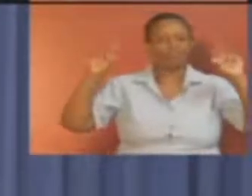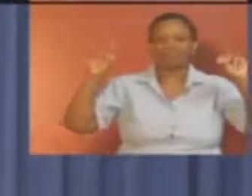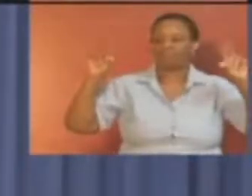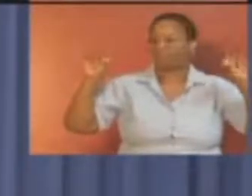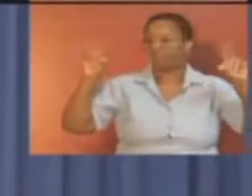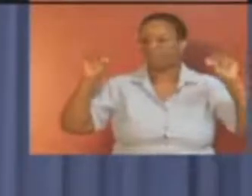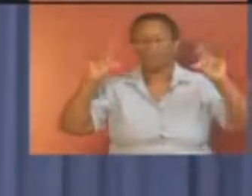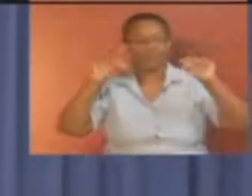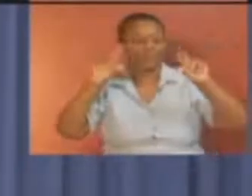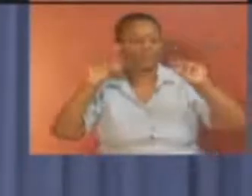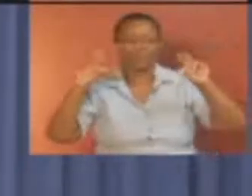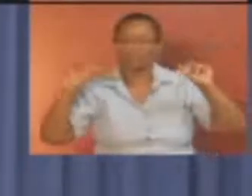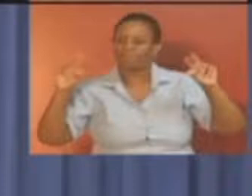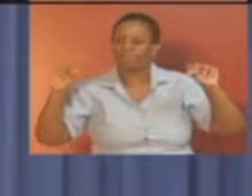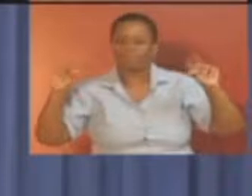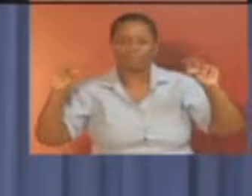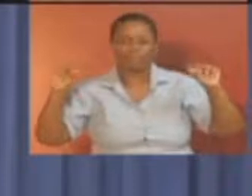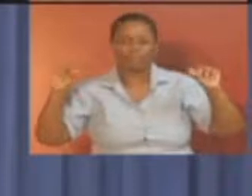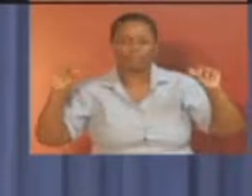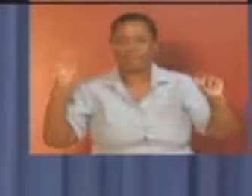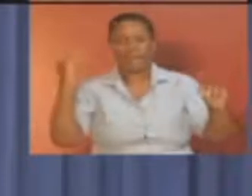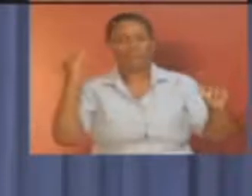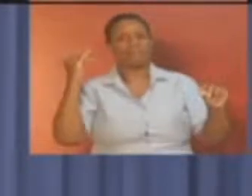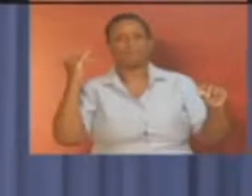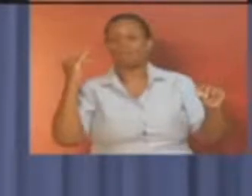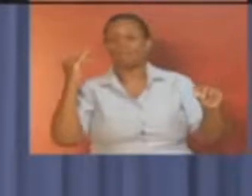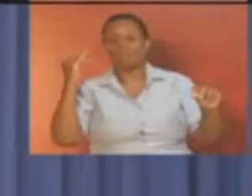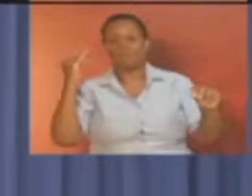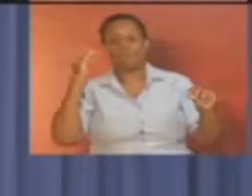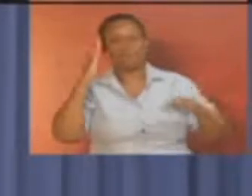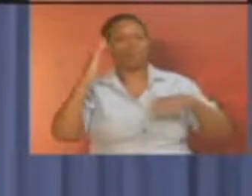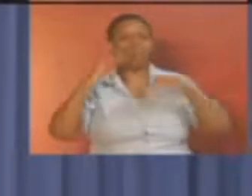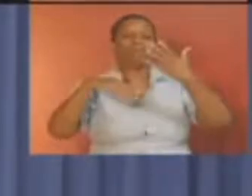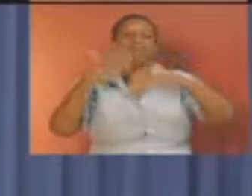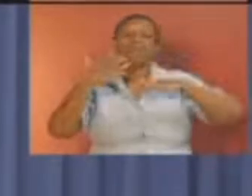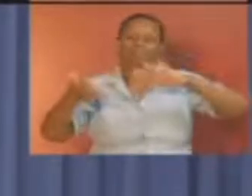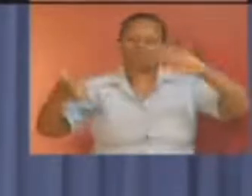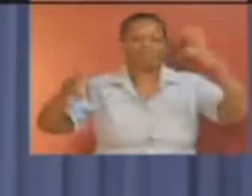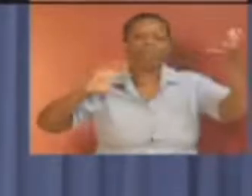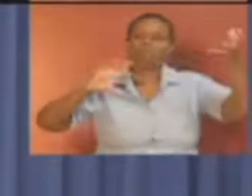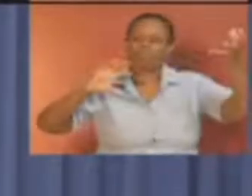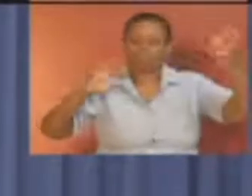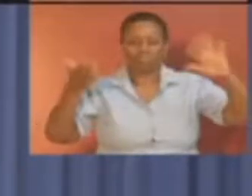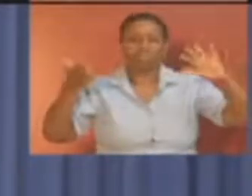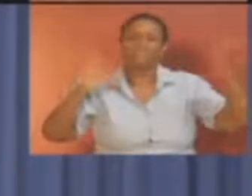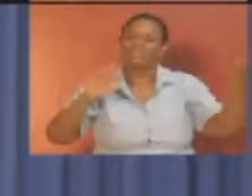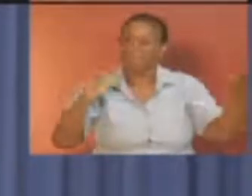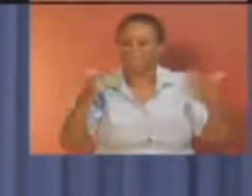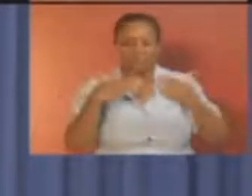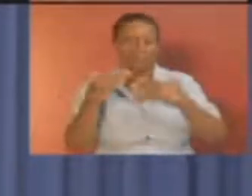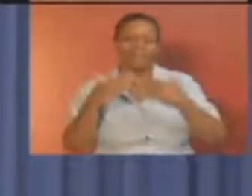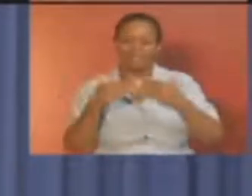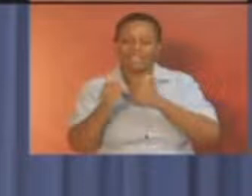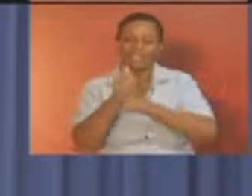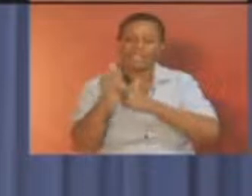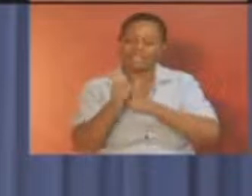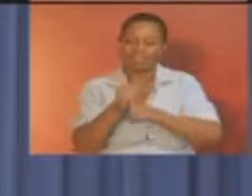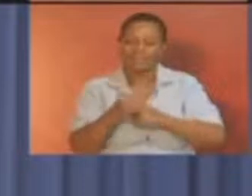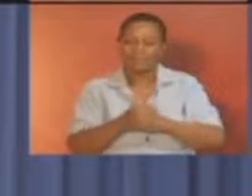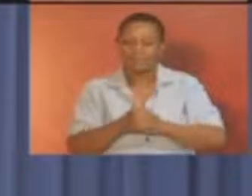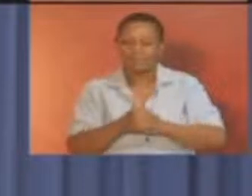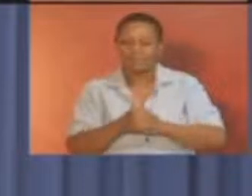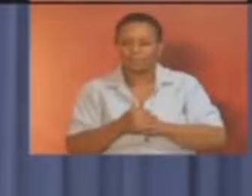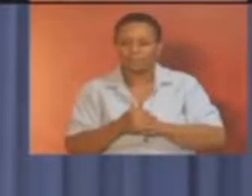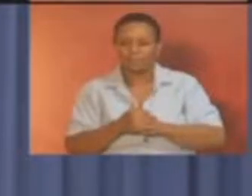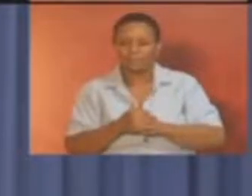because of all the difficulties that will go with that. So all the people who were telling us to vaccinate because they know a man who have some vaccines to give to